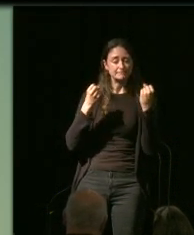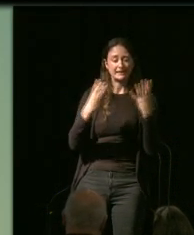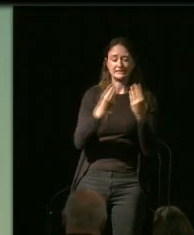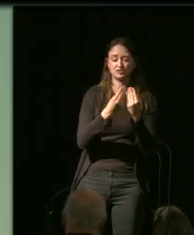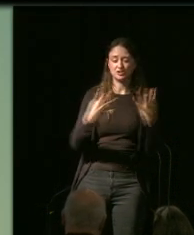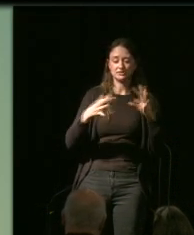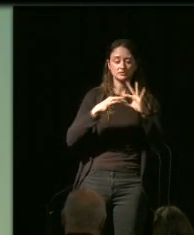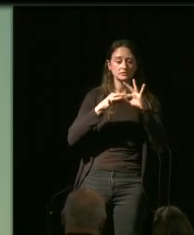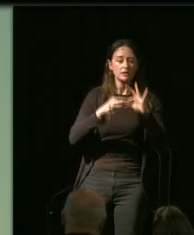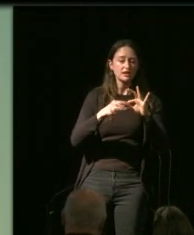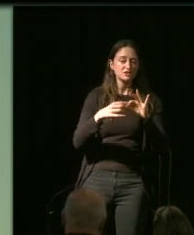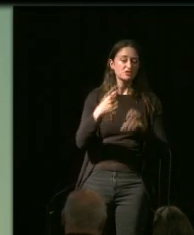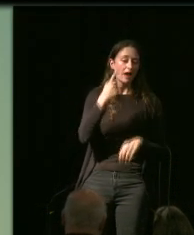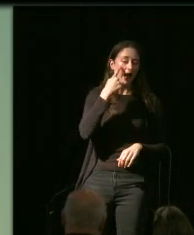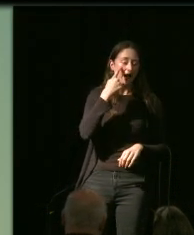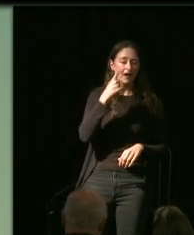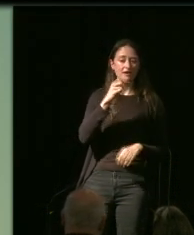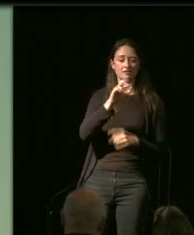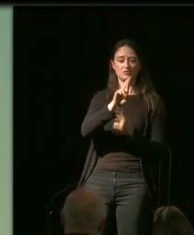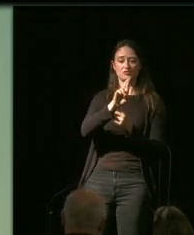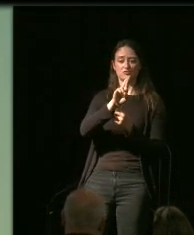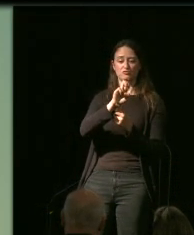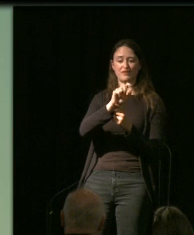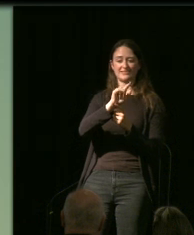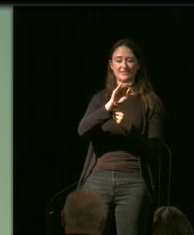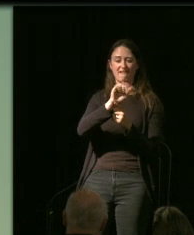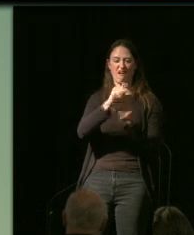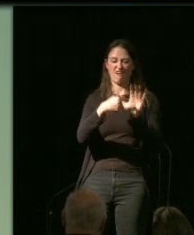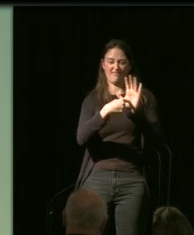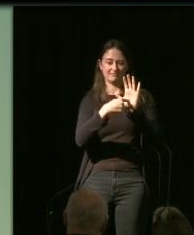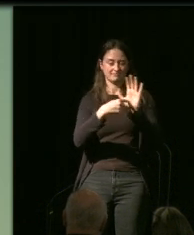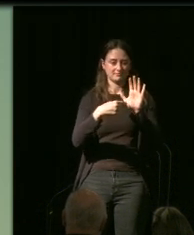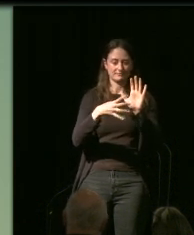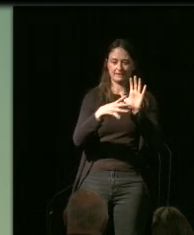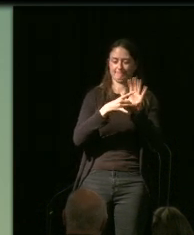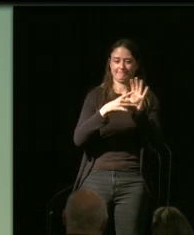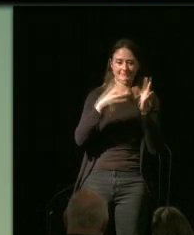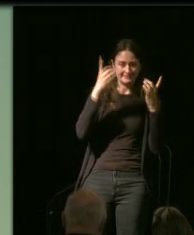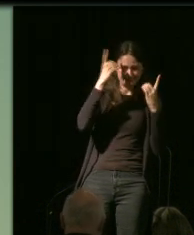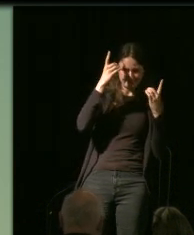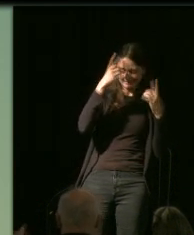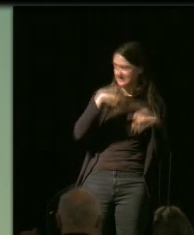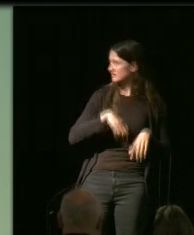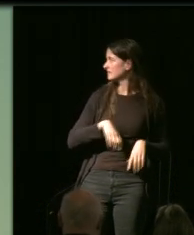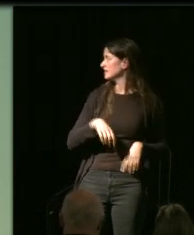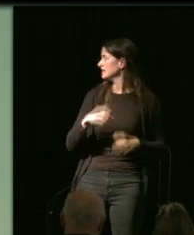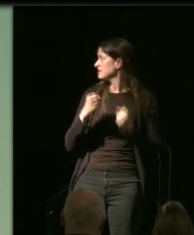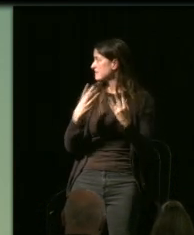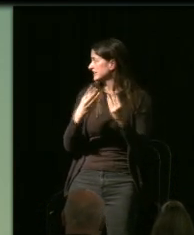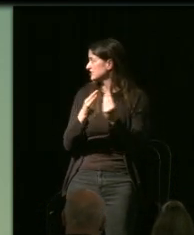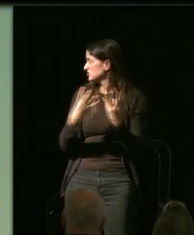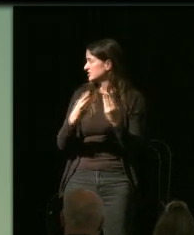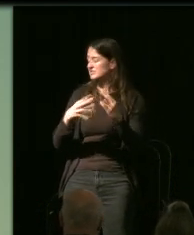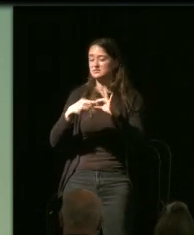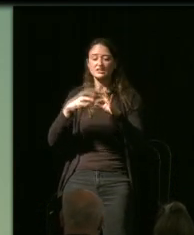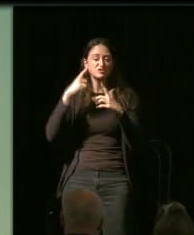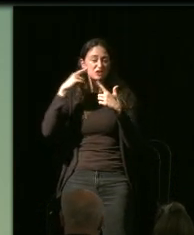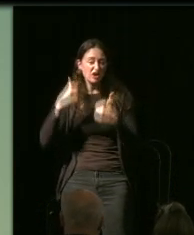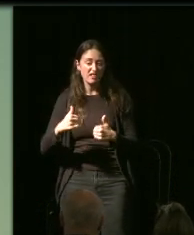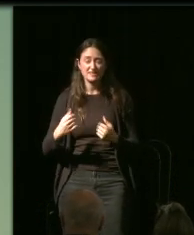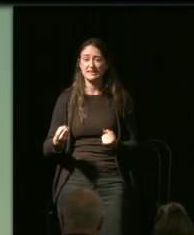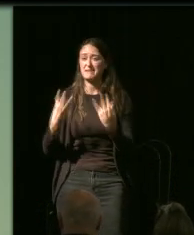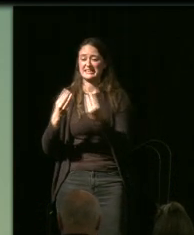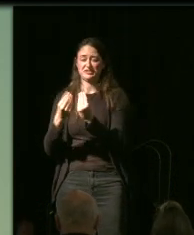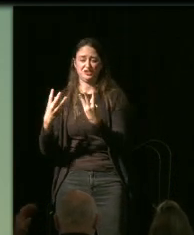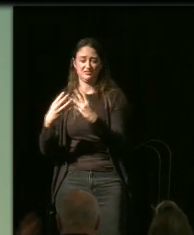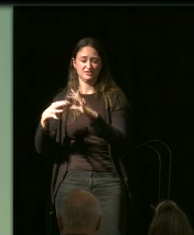genome sequencing or chromosomal testing. While the first three are likely to find the cause of your Usher syndrome, they are also likely to